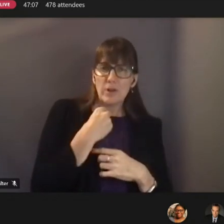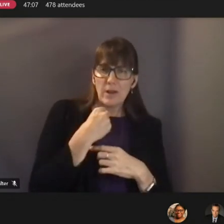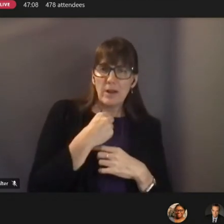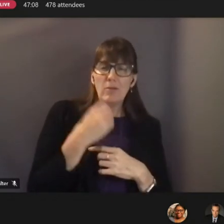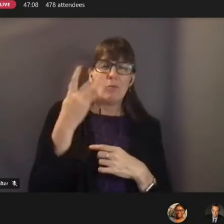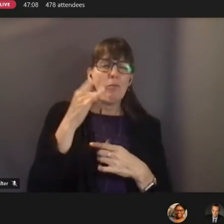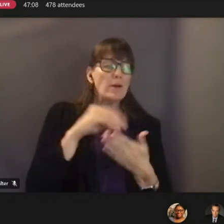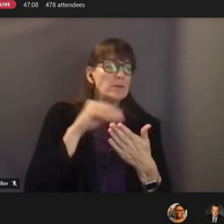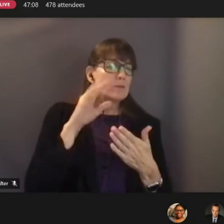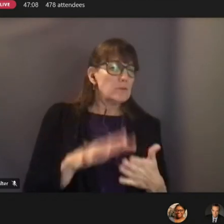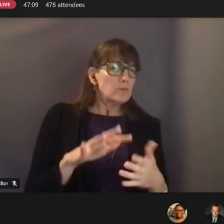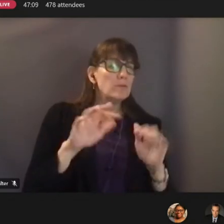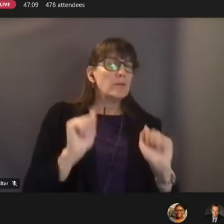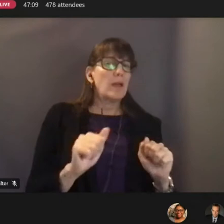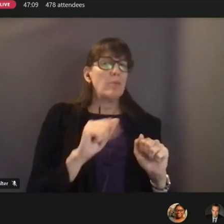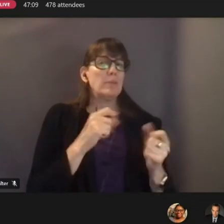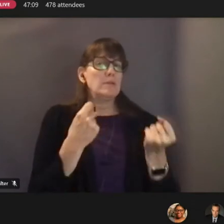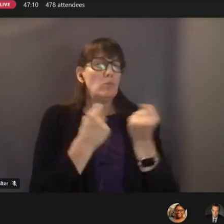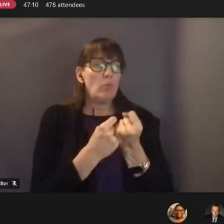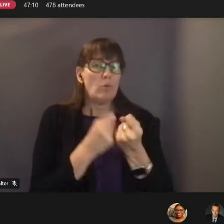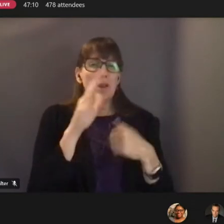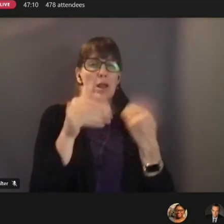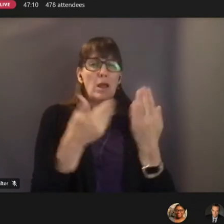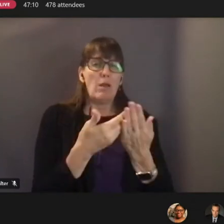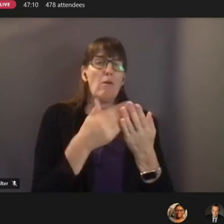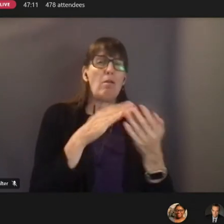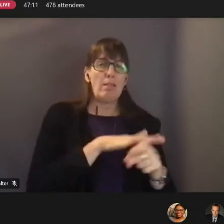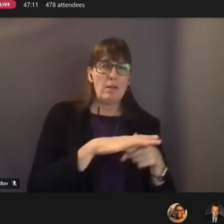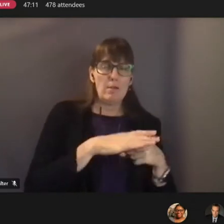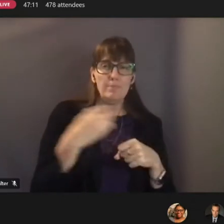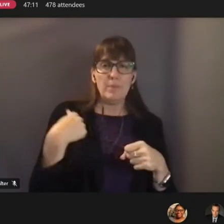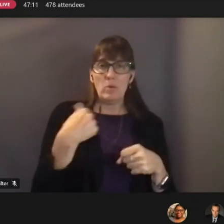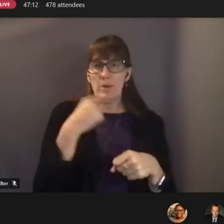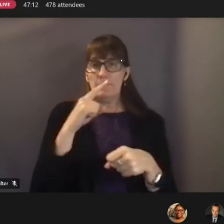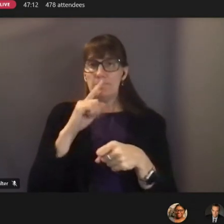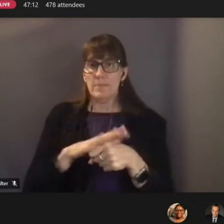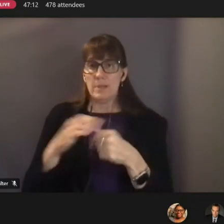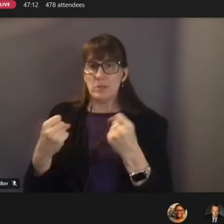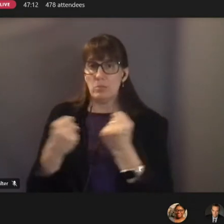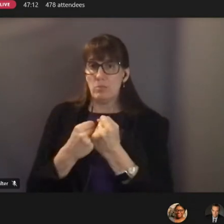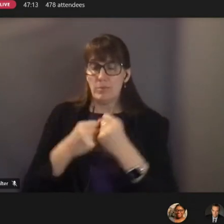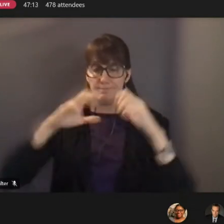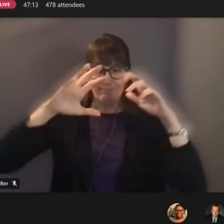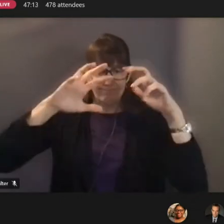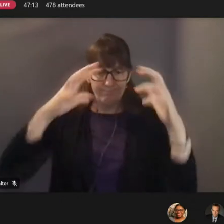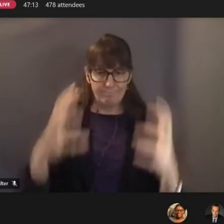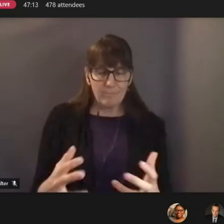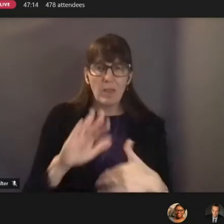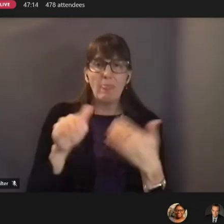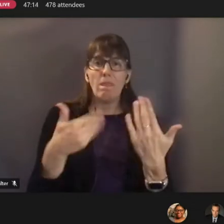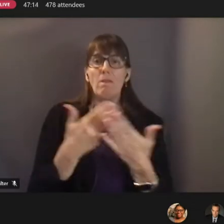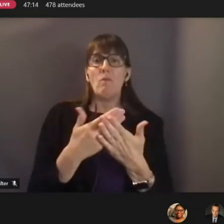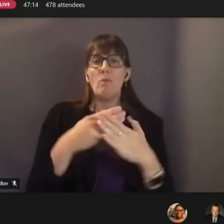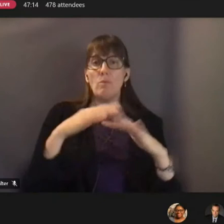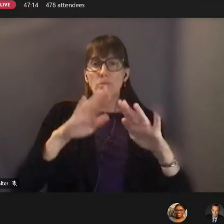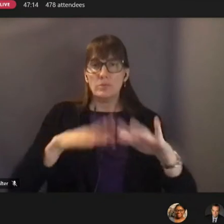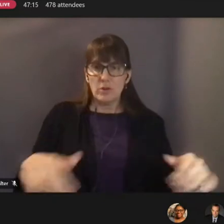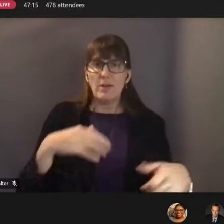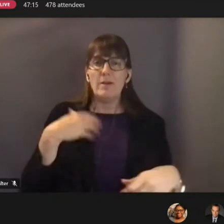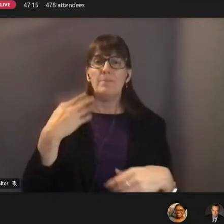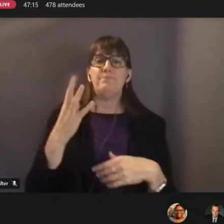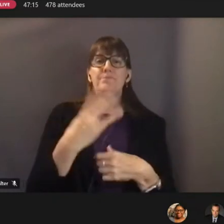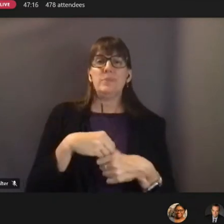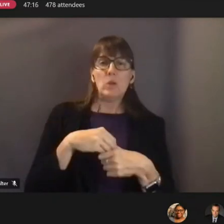wellness is also being supported. We are committed to supporting the whole child, including mental health and wellness of students across all grade